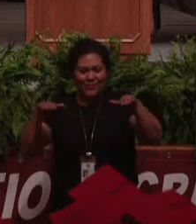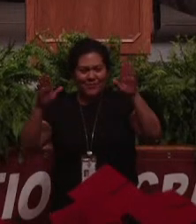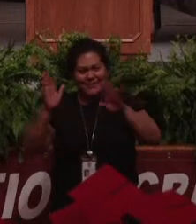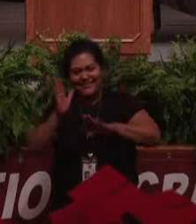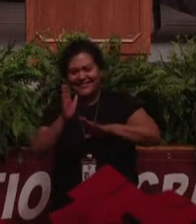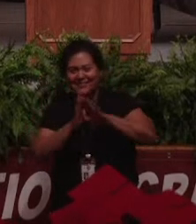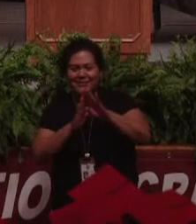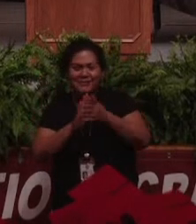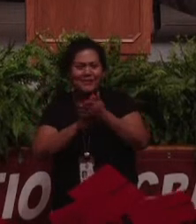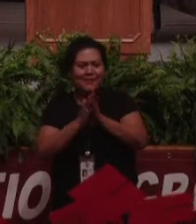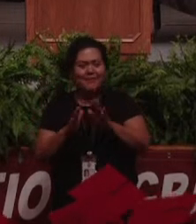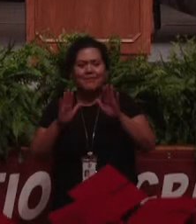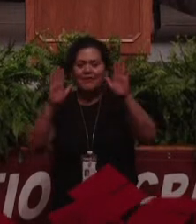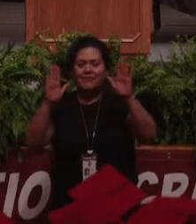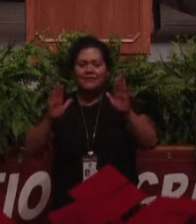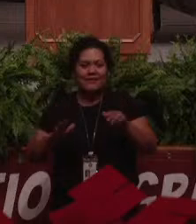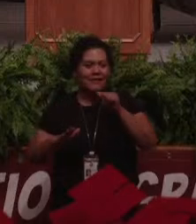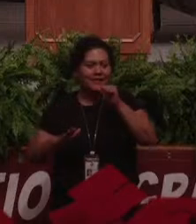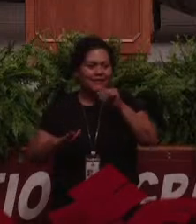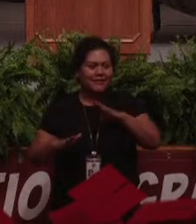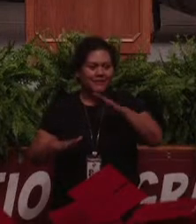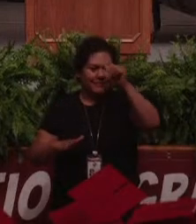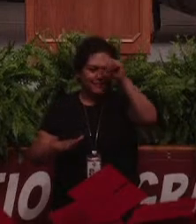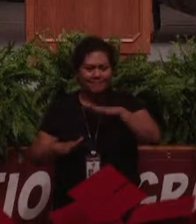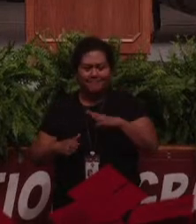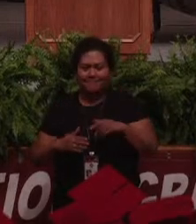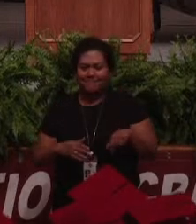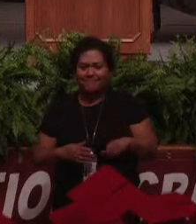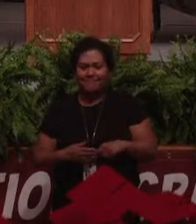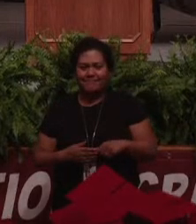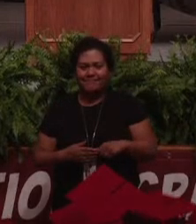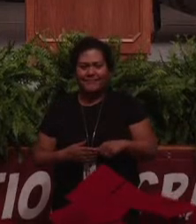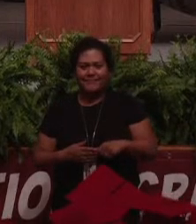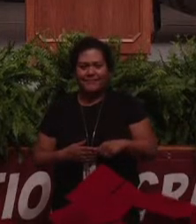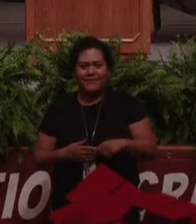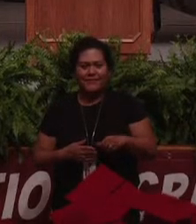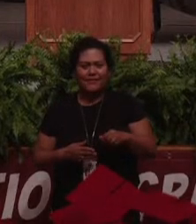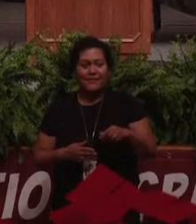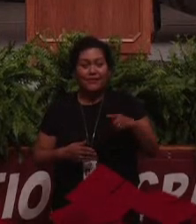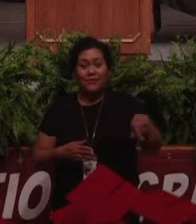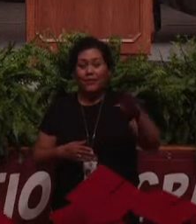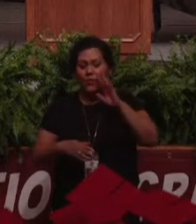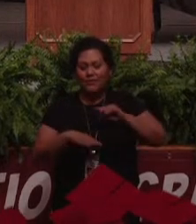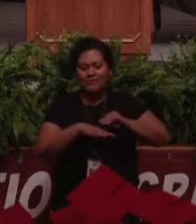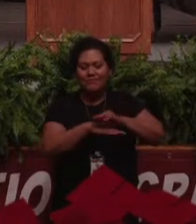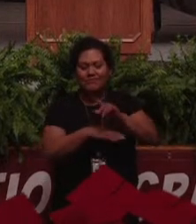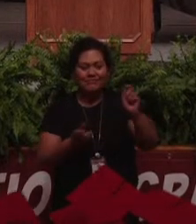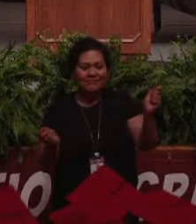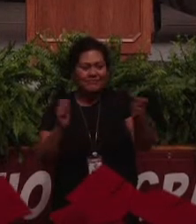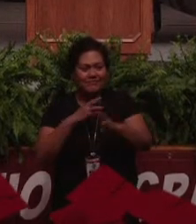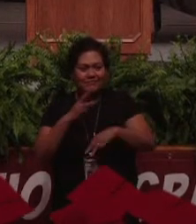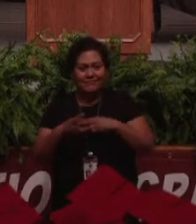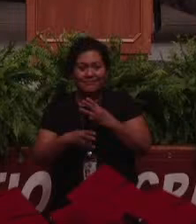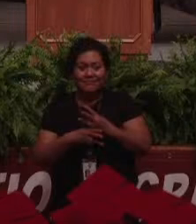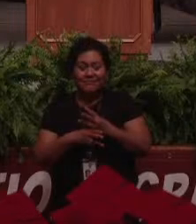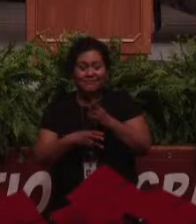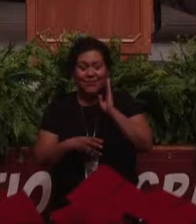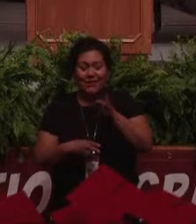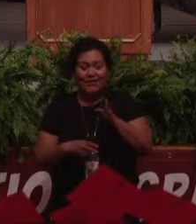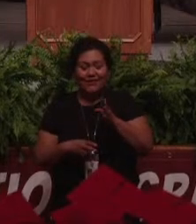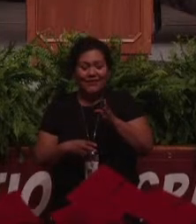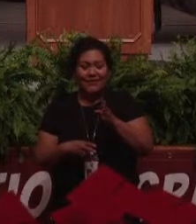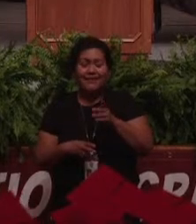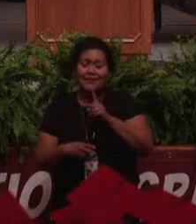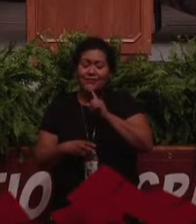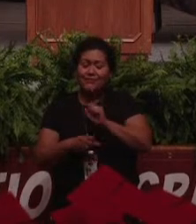outstanding young men and women who will change the world. And when I say that, I